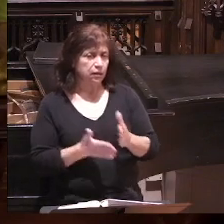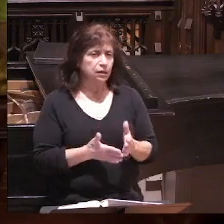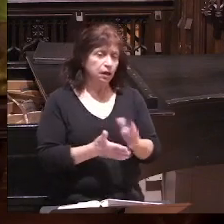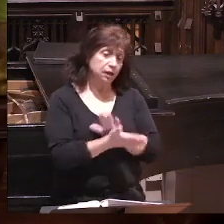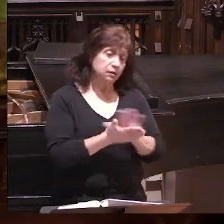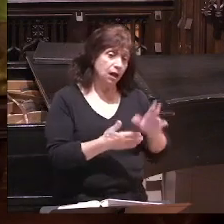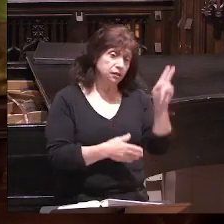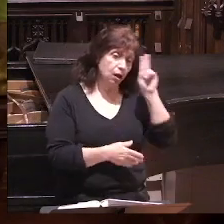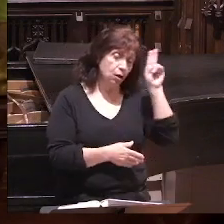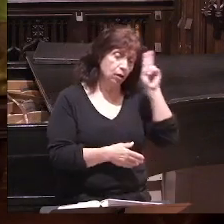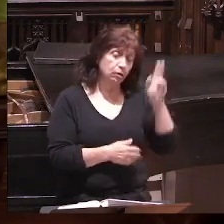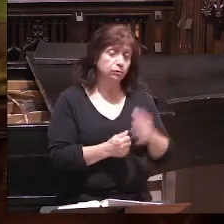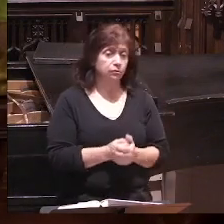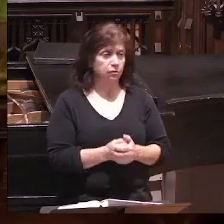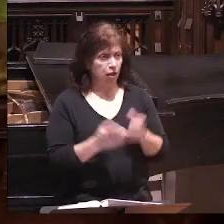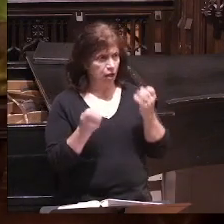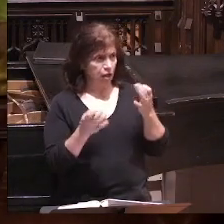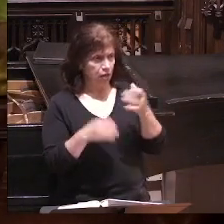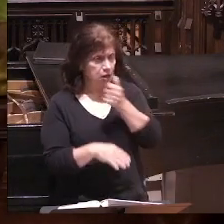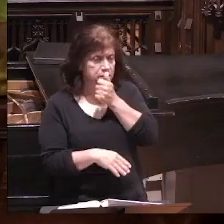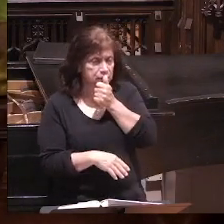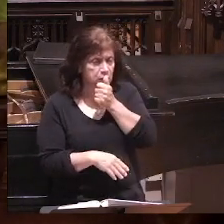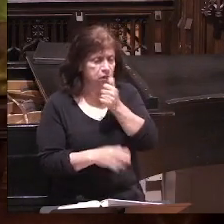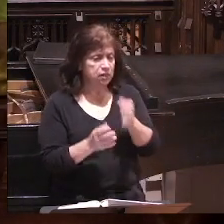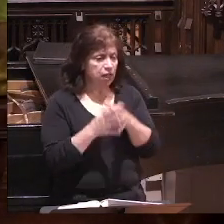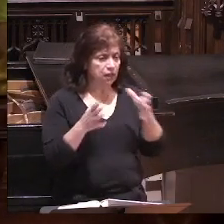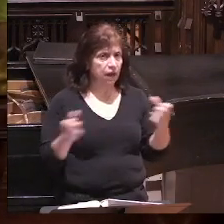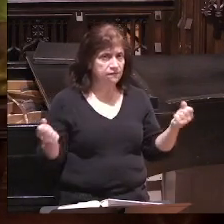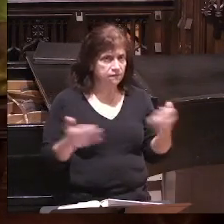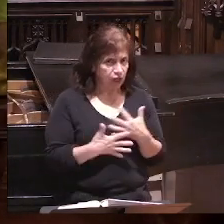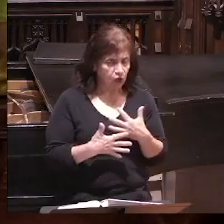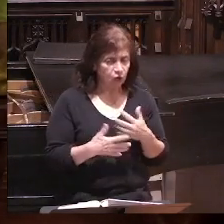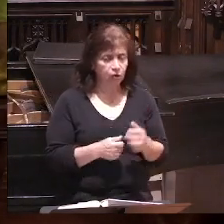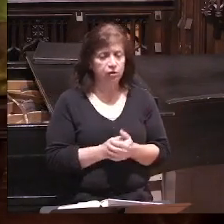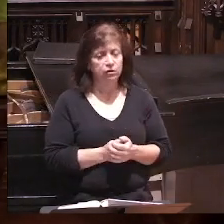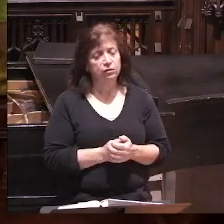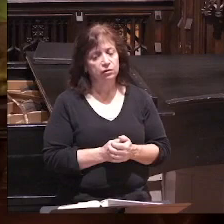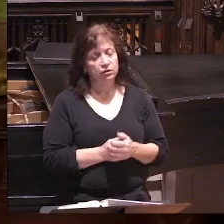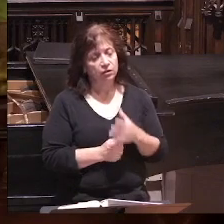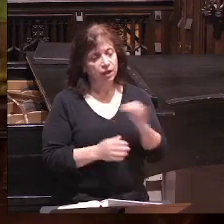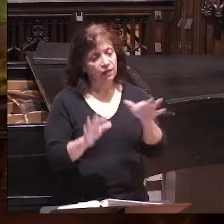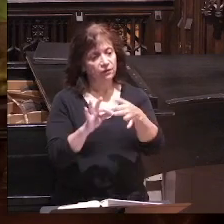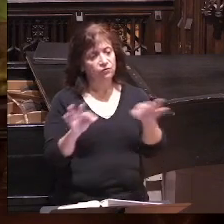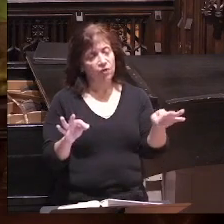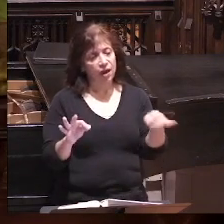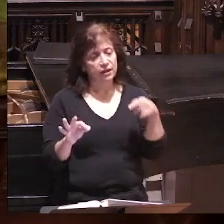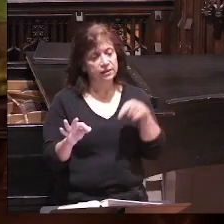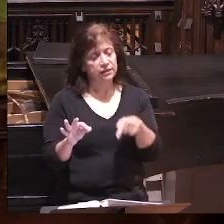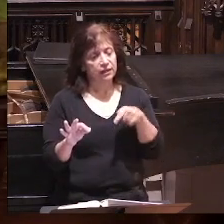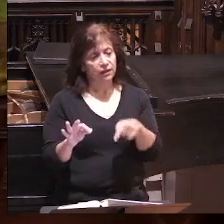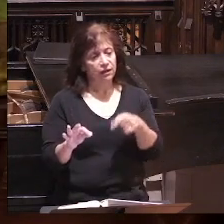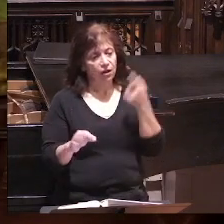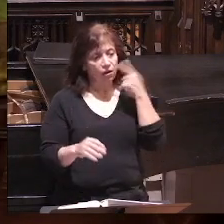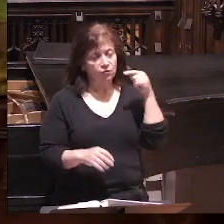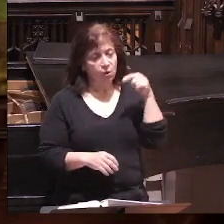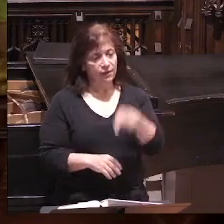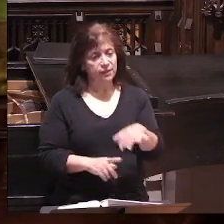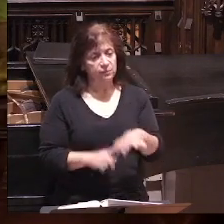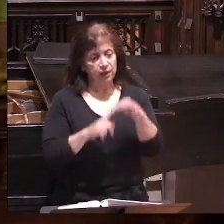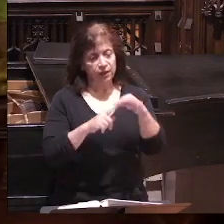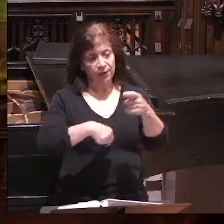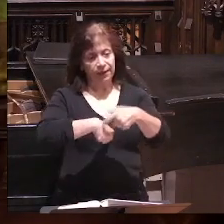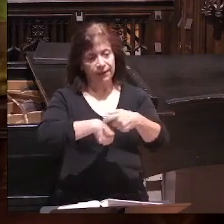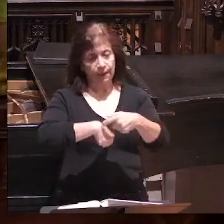uncle, lots of secrets and lots of fear. And the phrase, for just such a